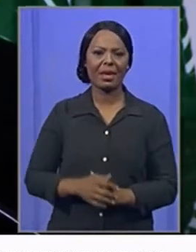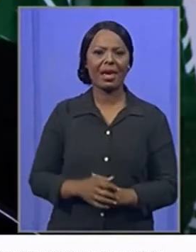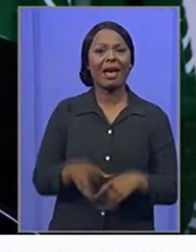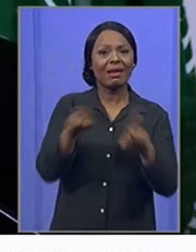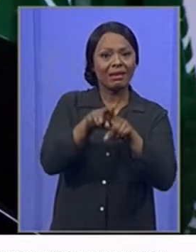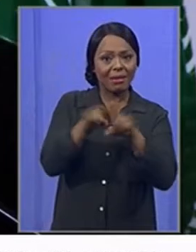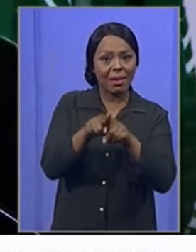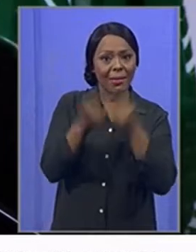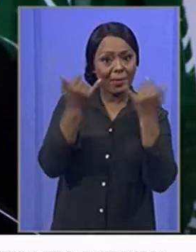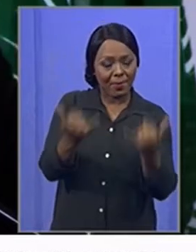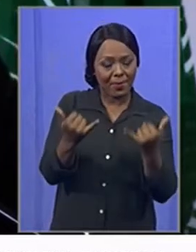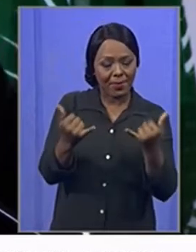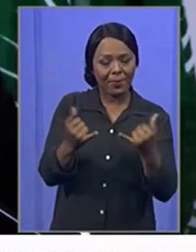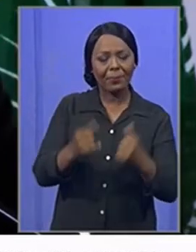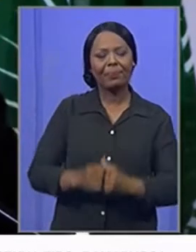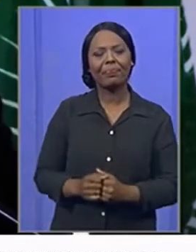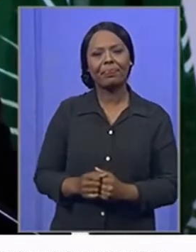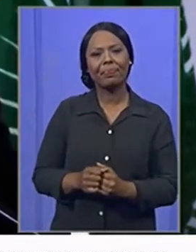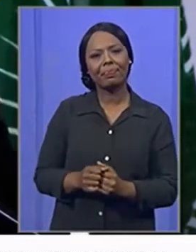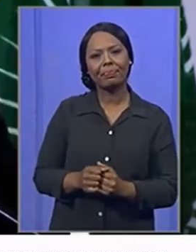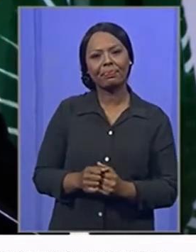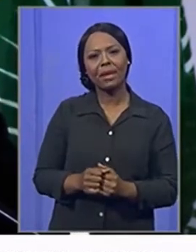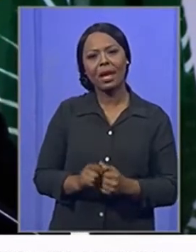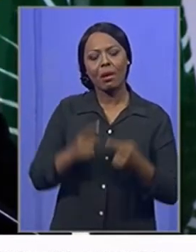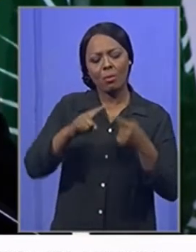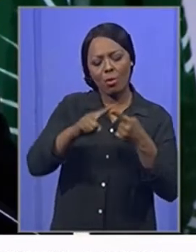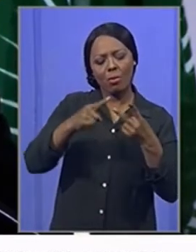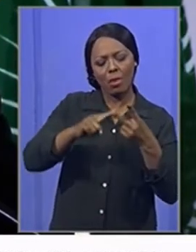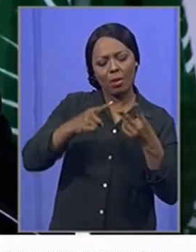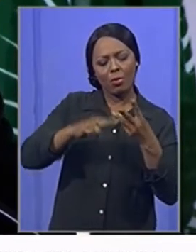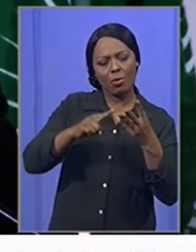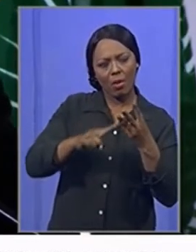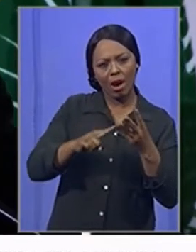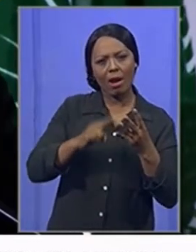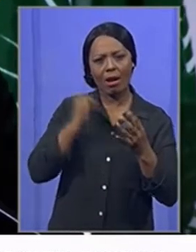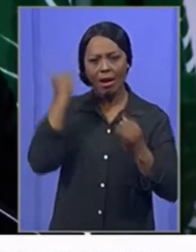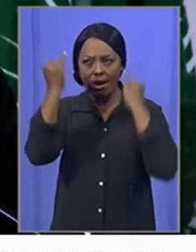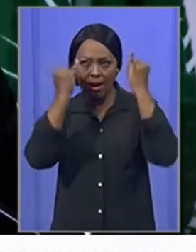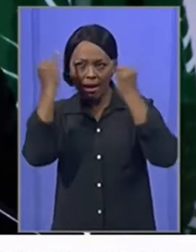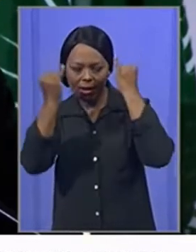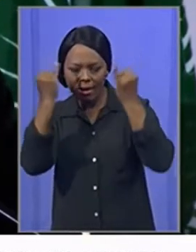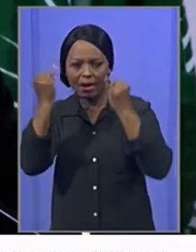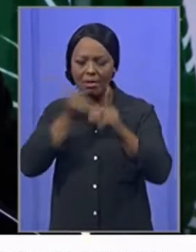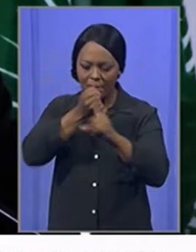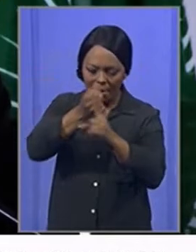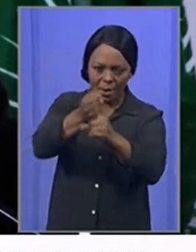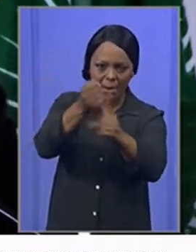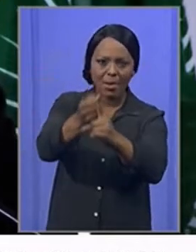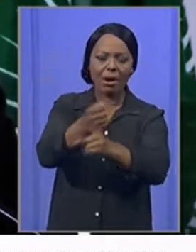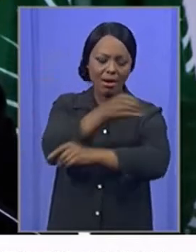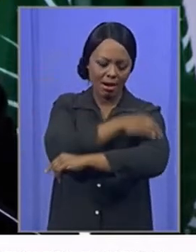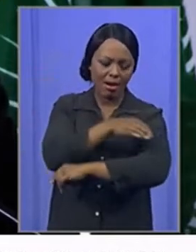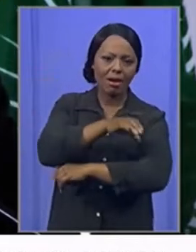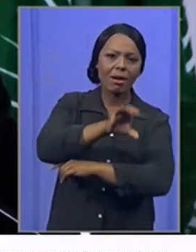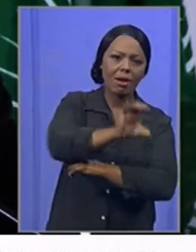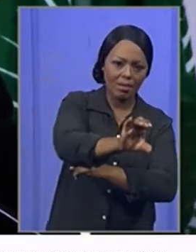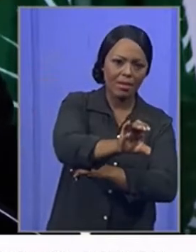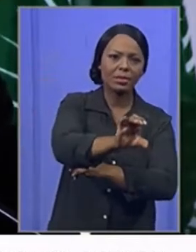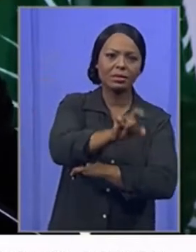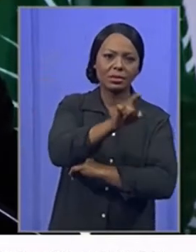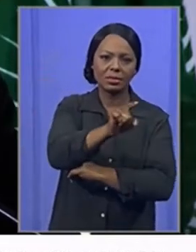Alongside these measures, we are harnessing capacity of the state